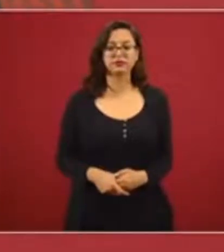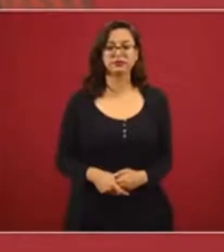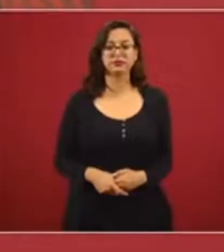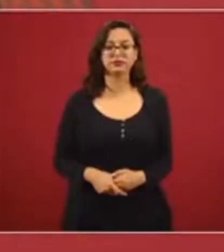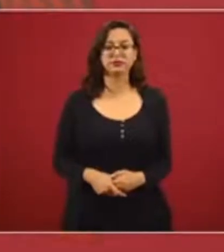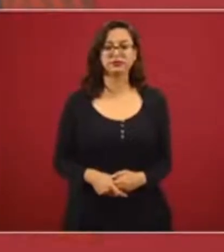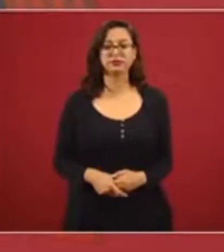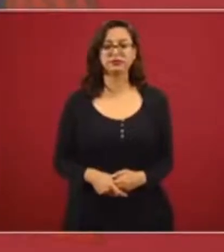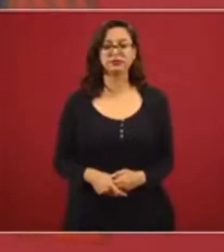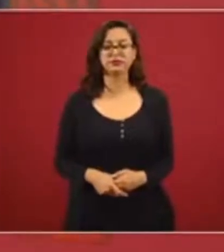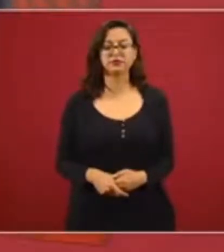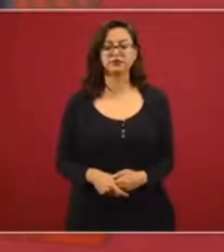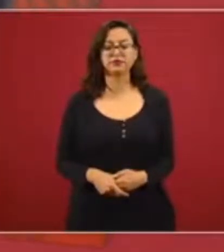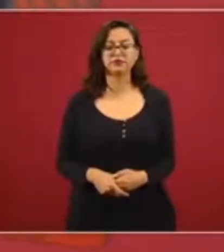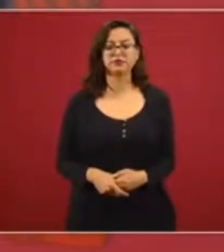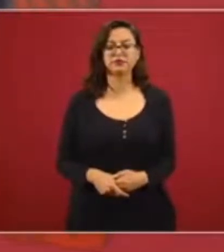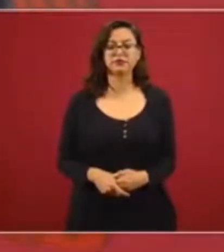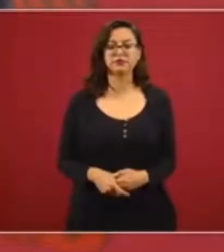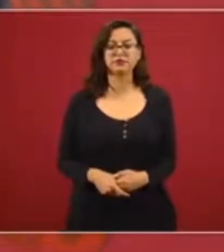logre